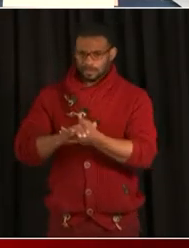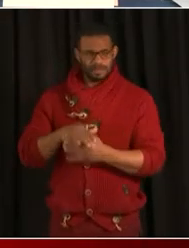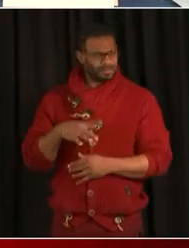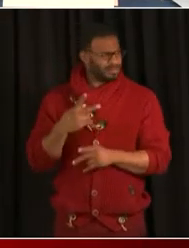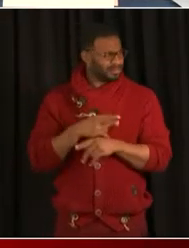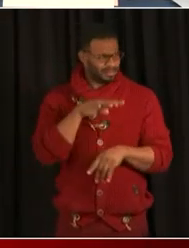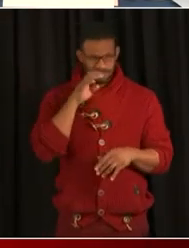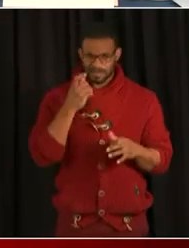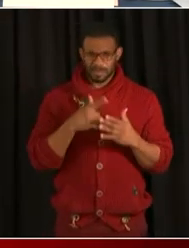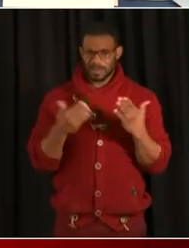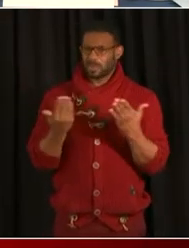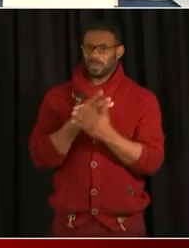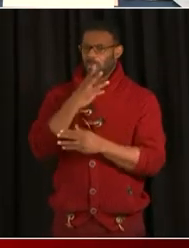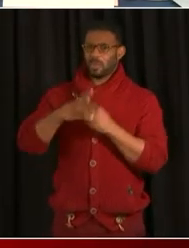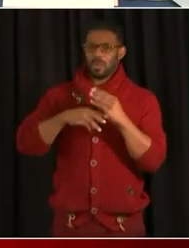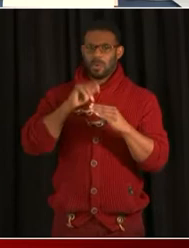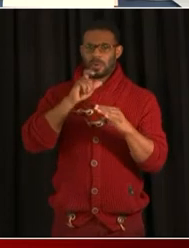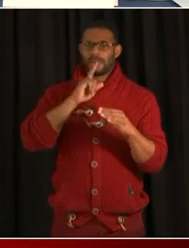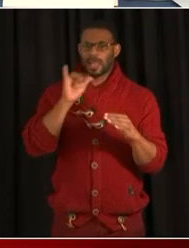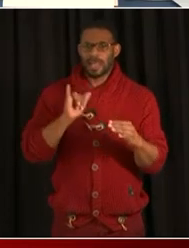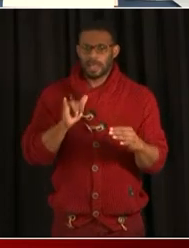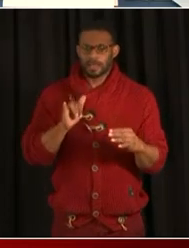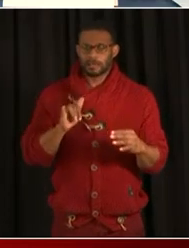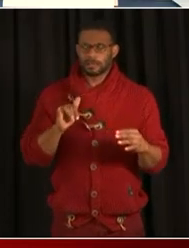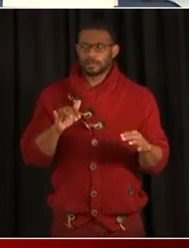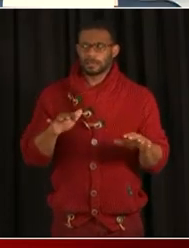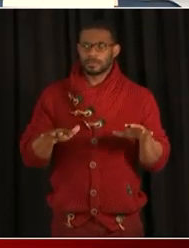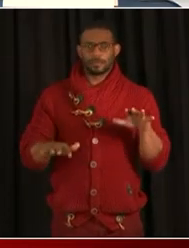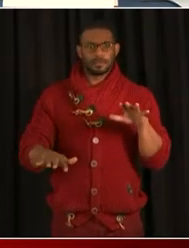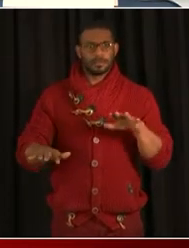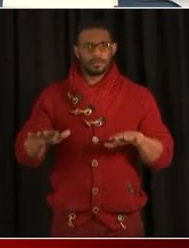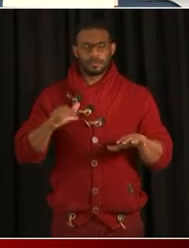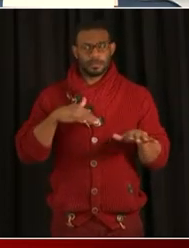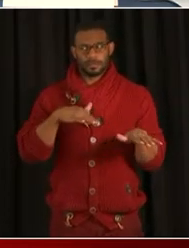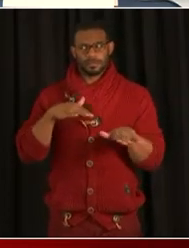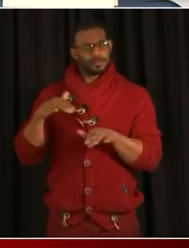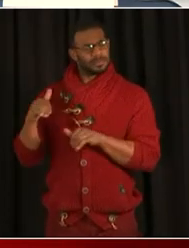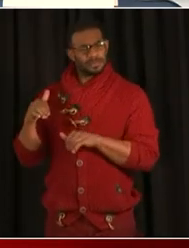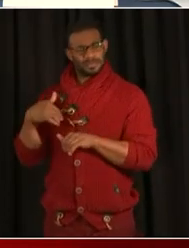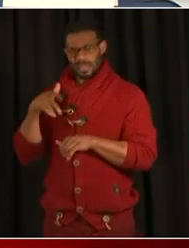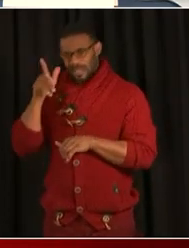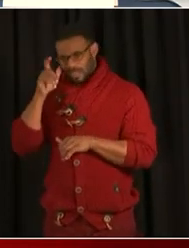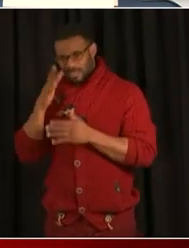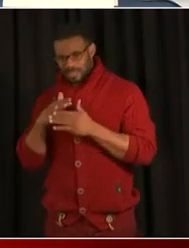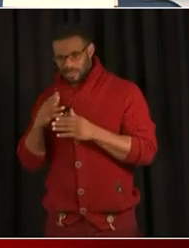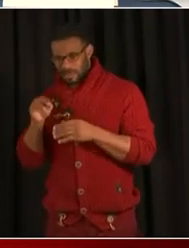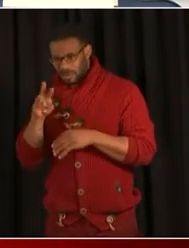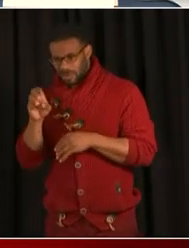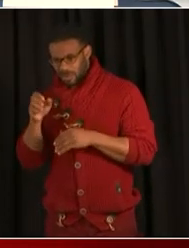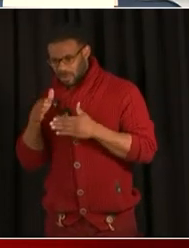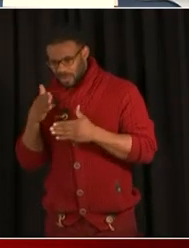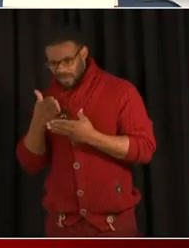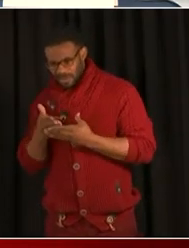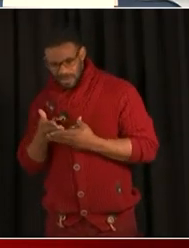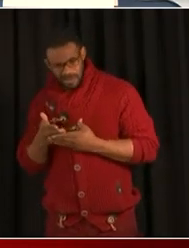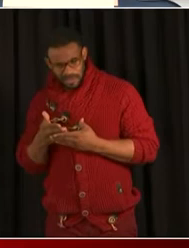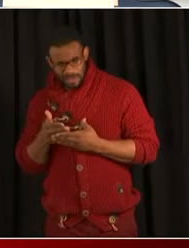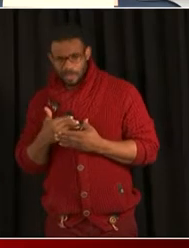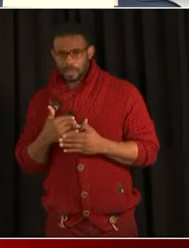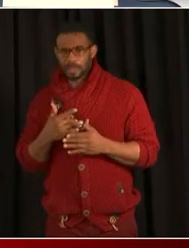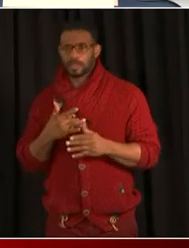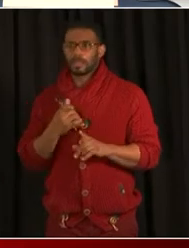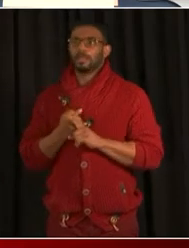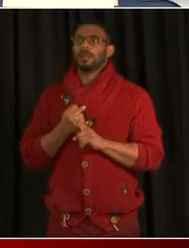figure out what this new world was going to be like. And I left there and I listened to some news on the way there, and I